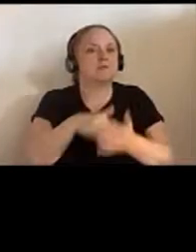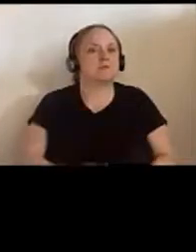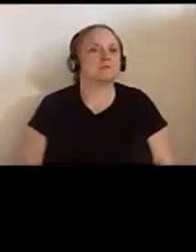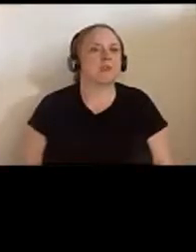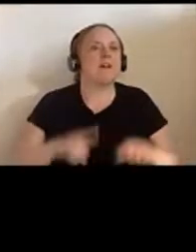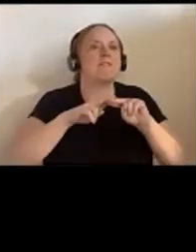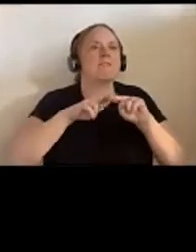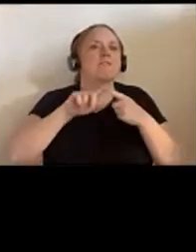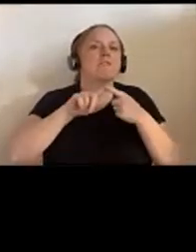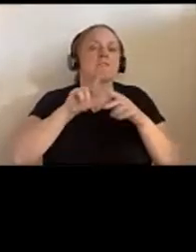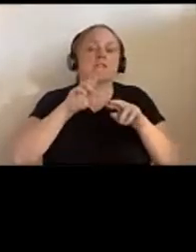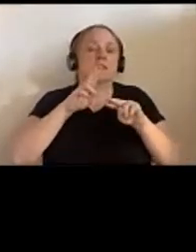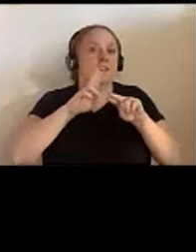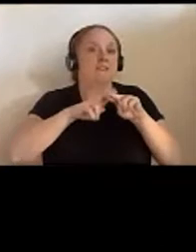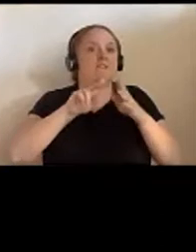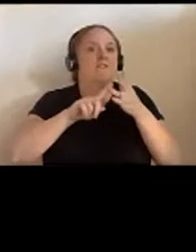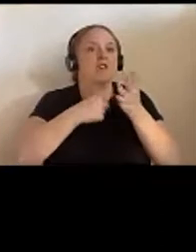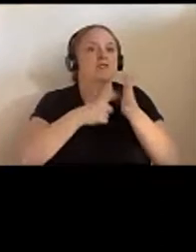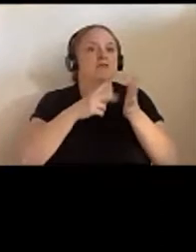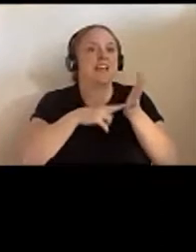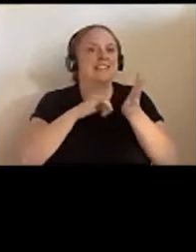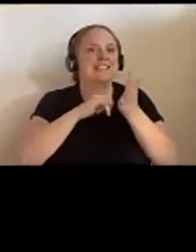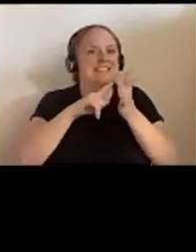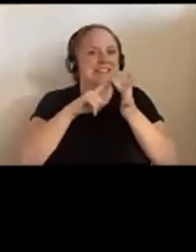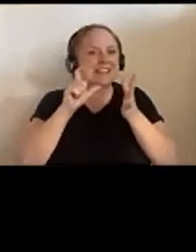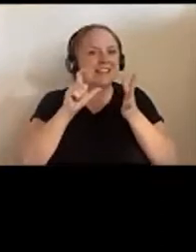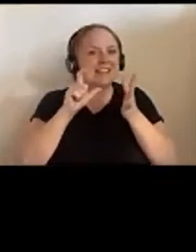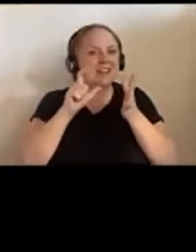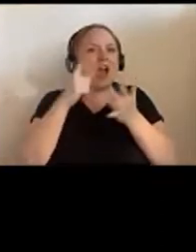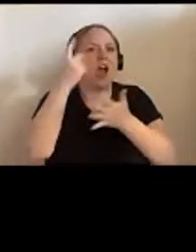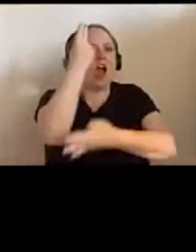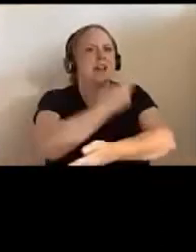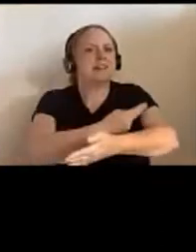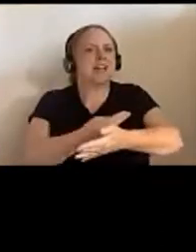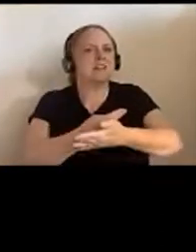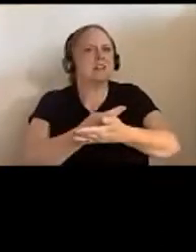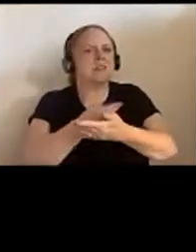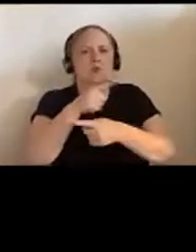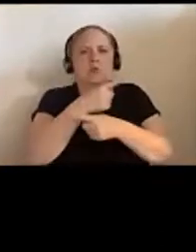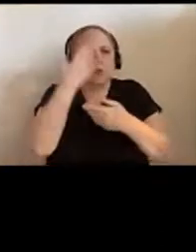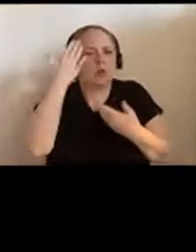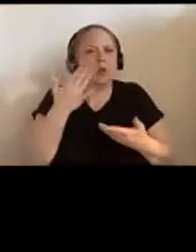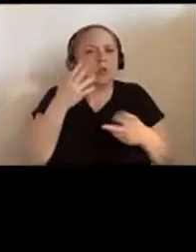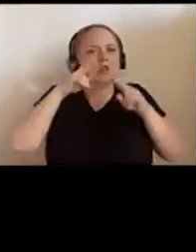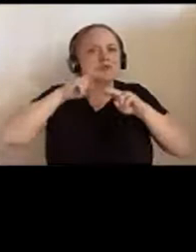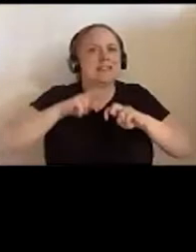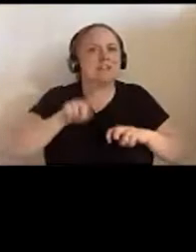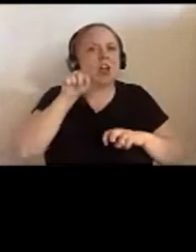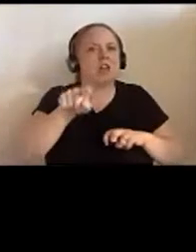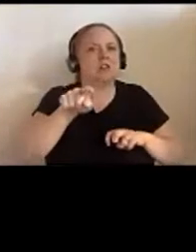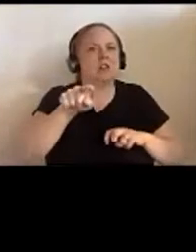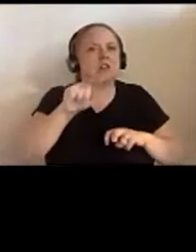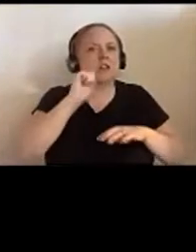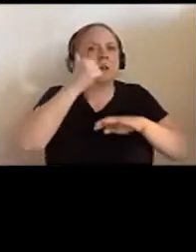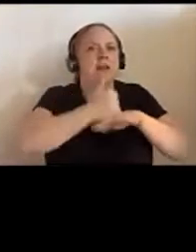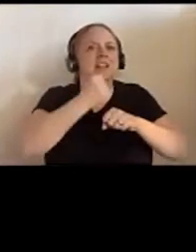And so forensic architecture, for those who don't know, are a research agency based at